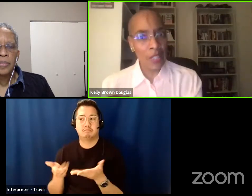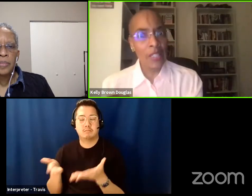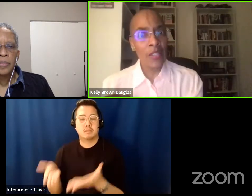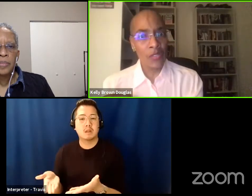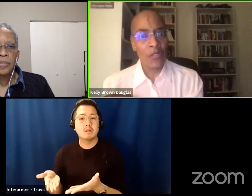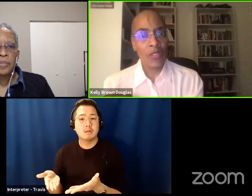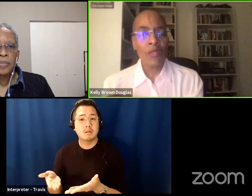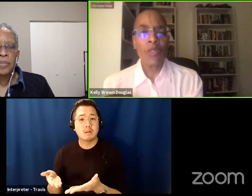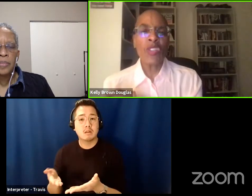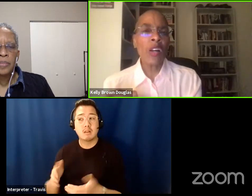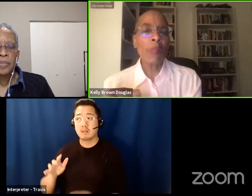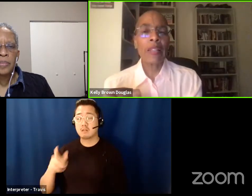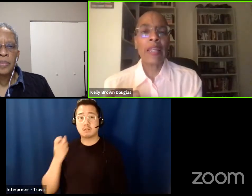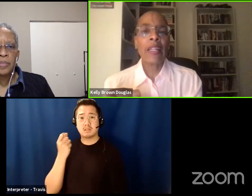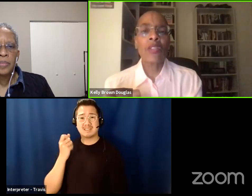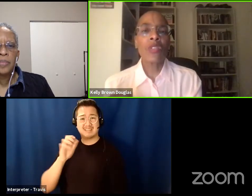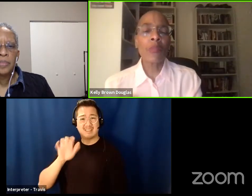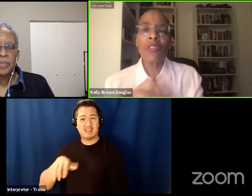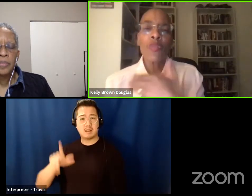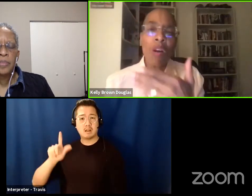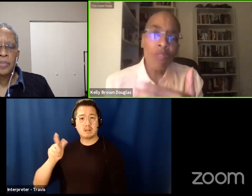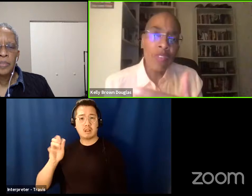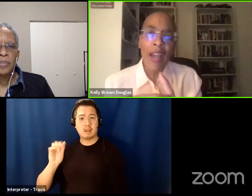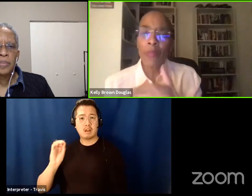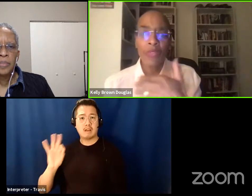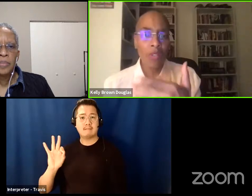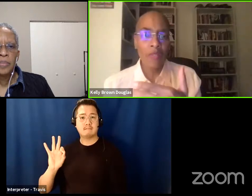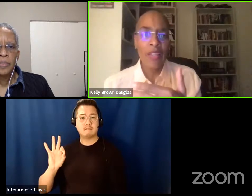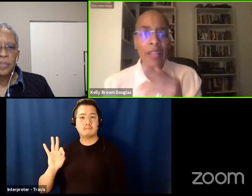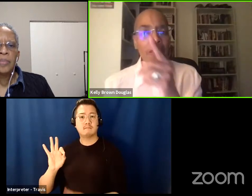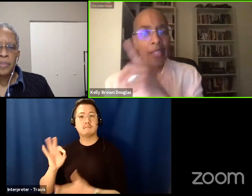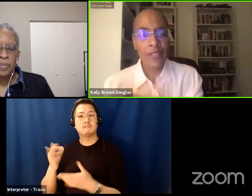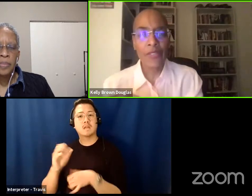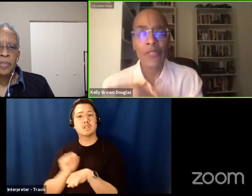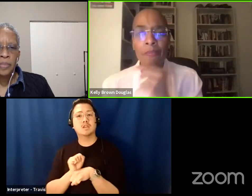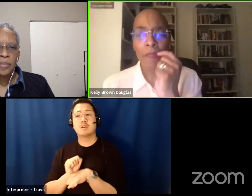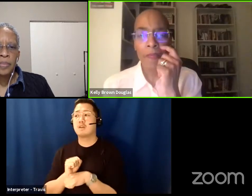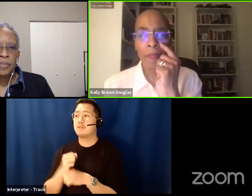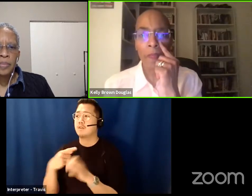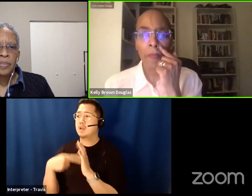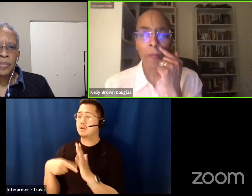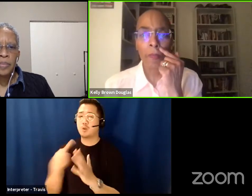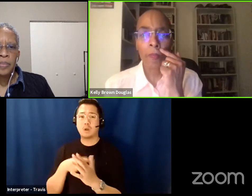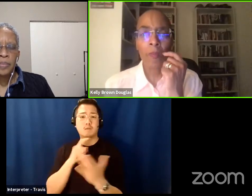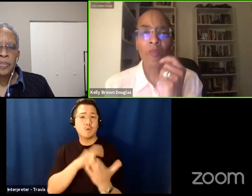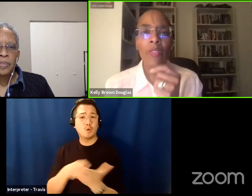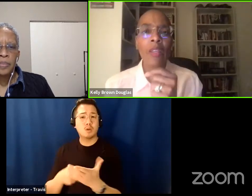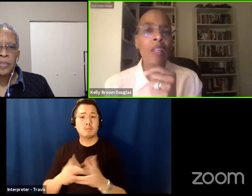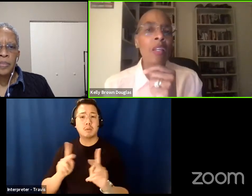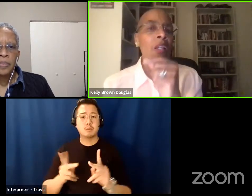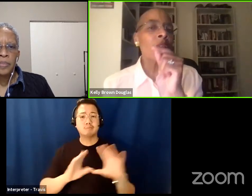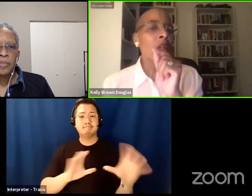That is a legacy of slavery. We talk about that in terms of wealth gaps and all of that, yes.